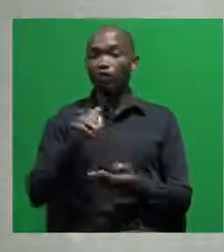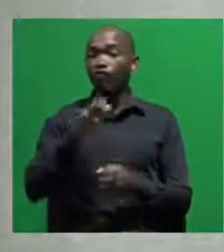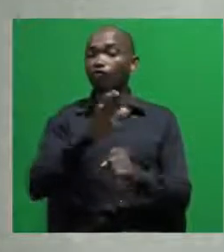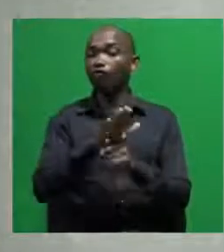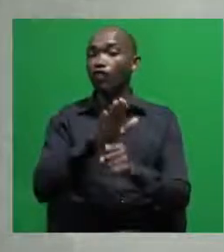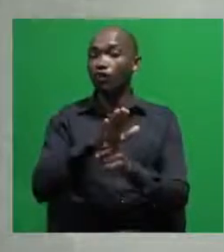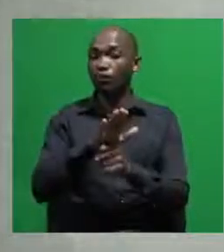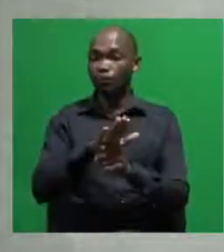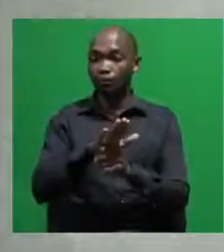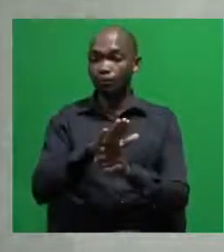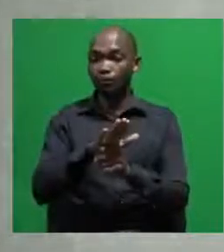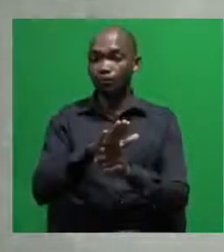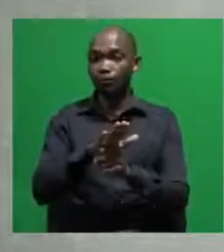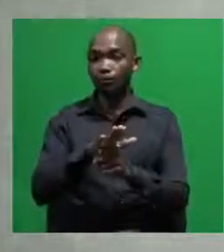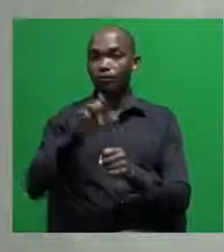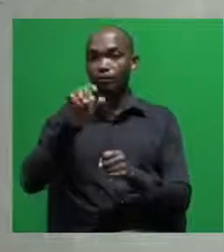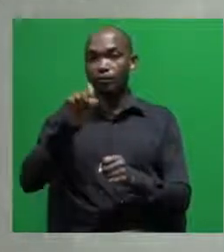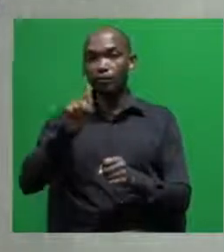of volume